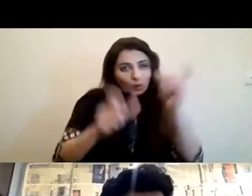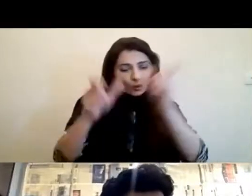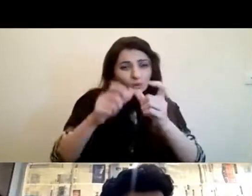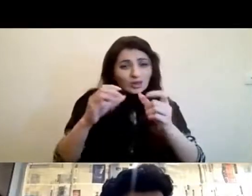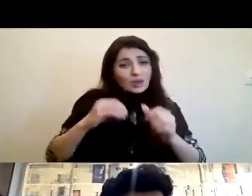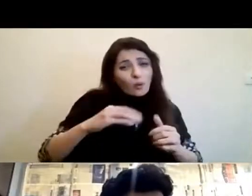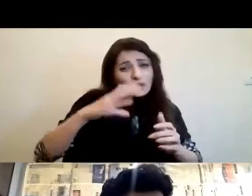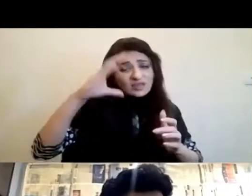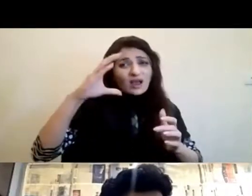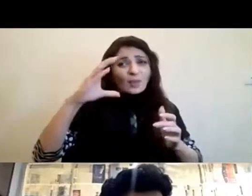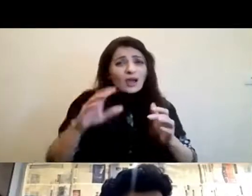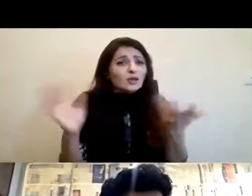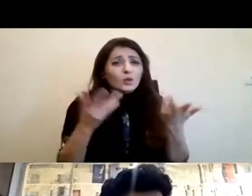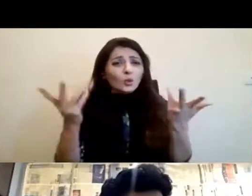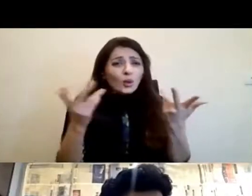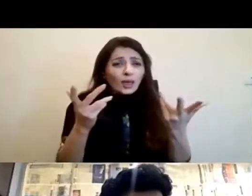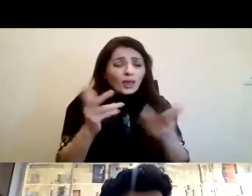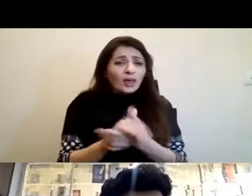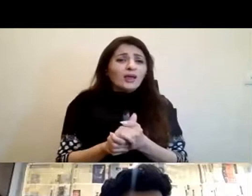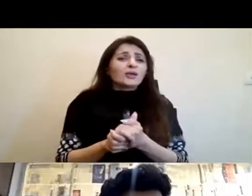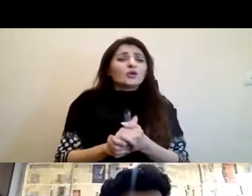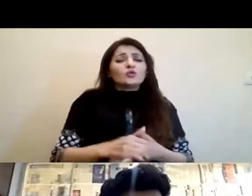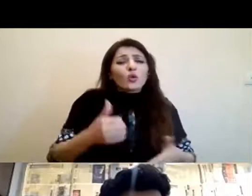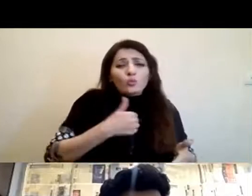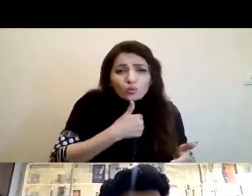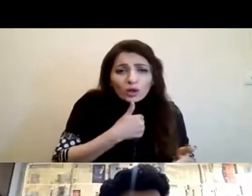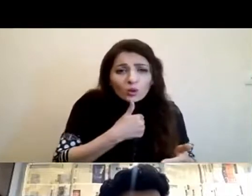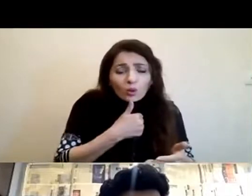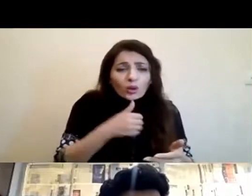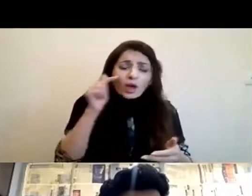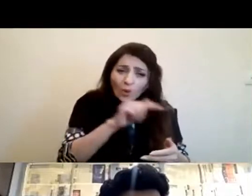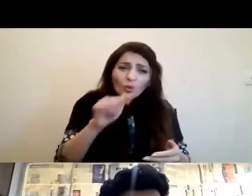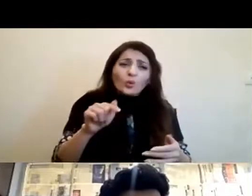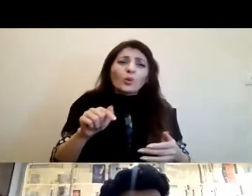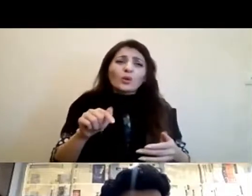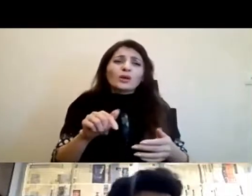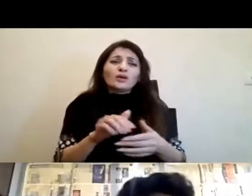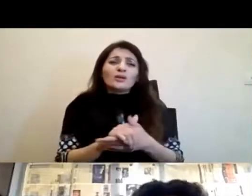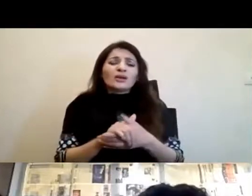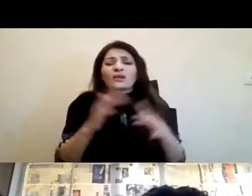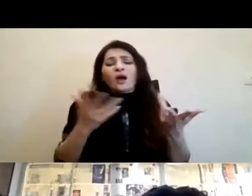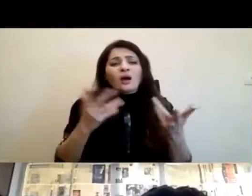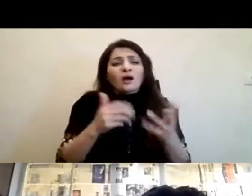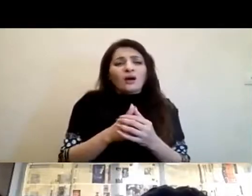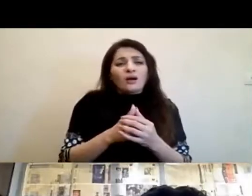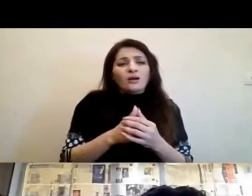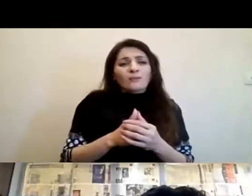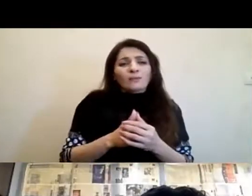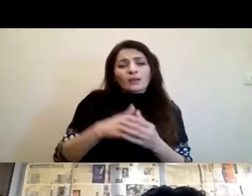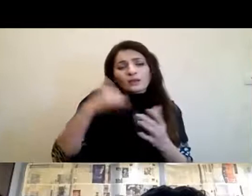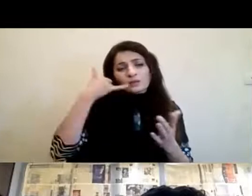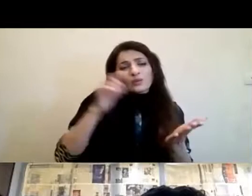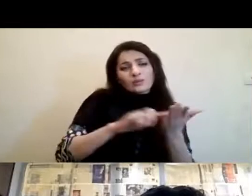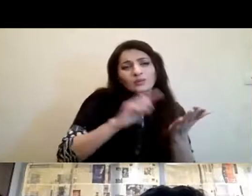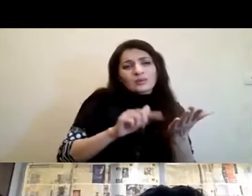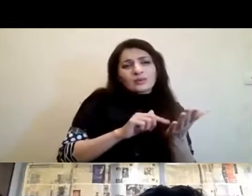highly skewed to older age groups and they use basic phones? Smartphone use among young people is higher, and so the phone disability